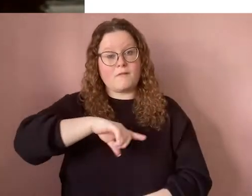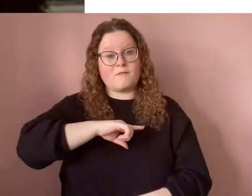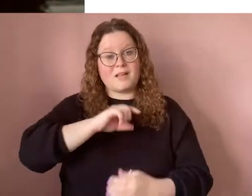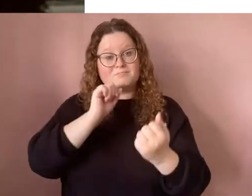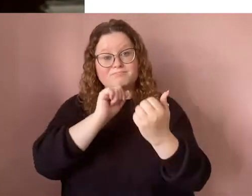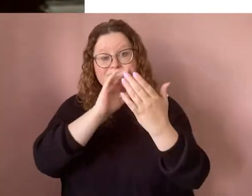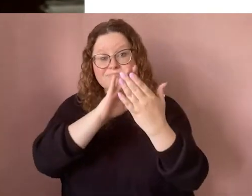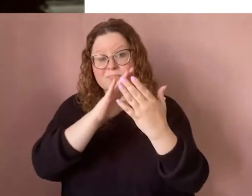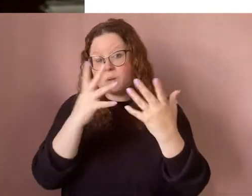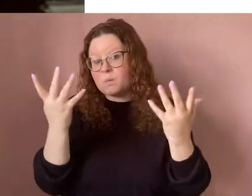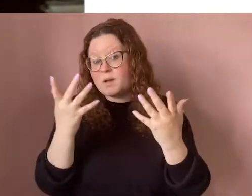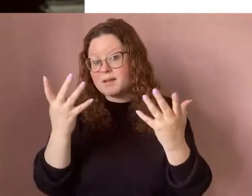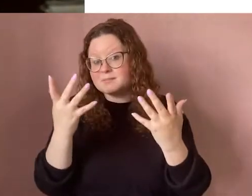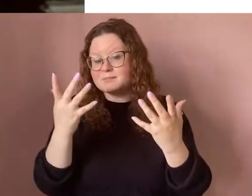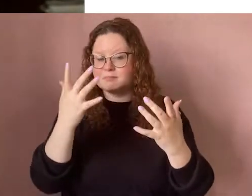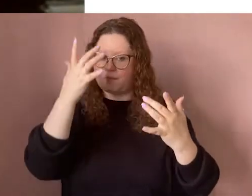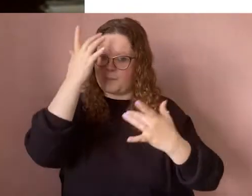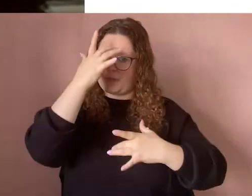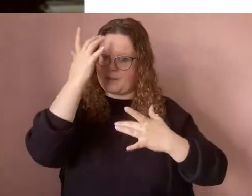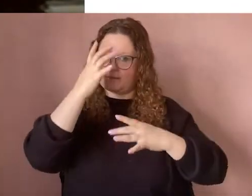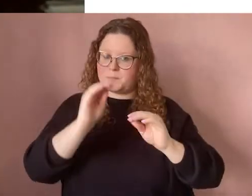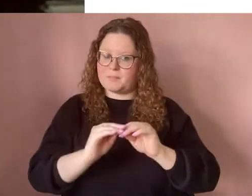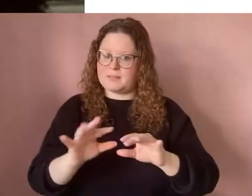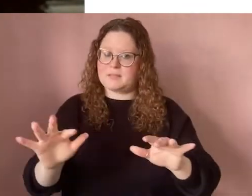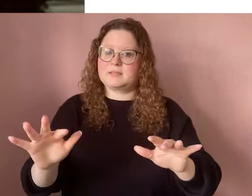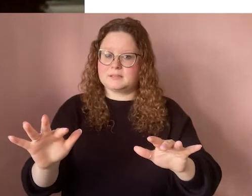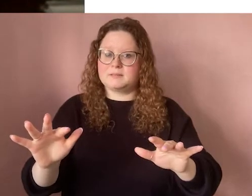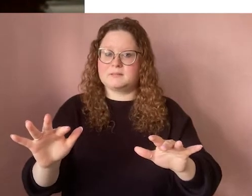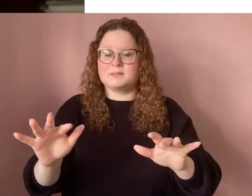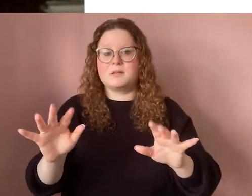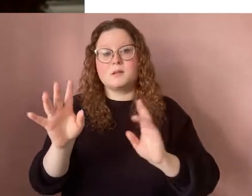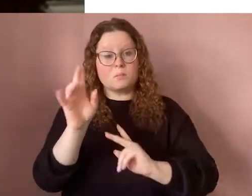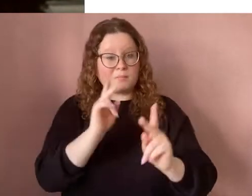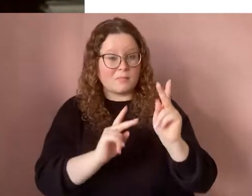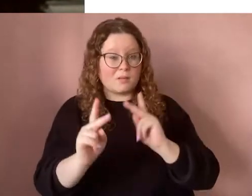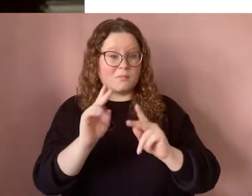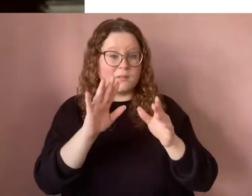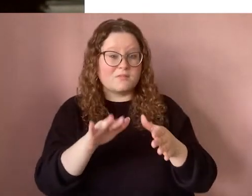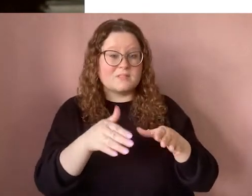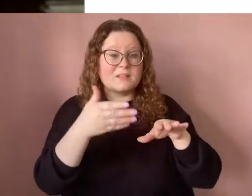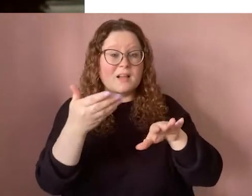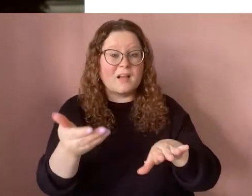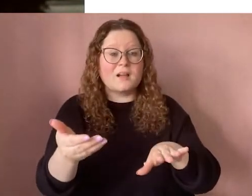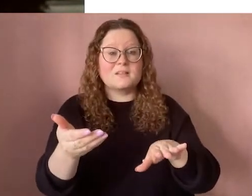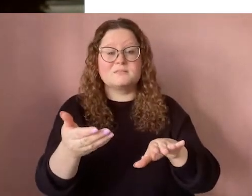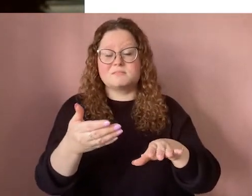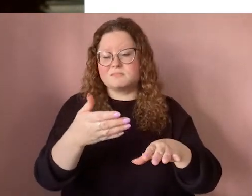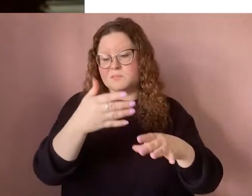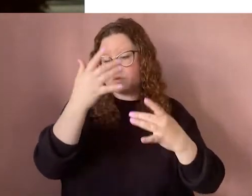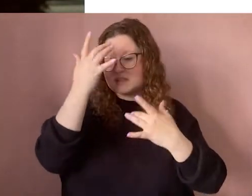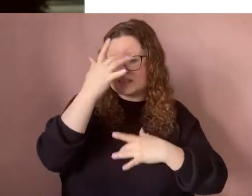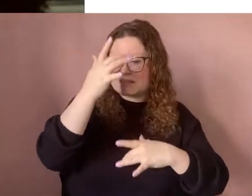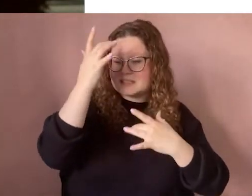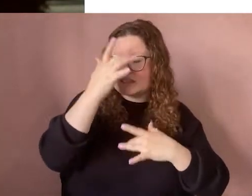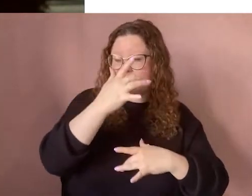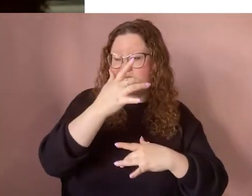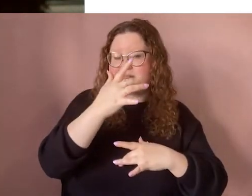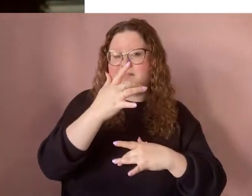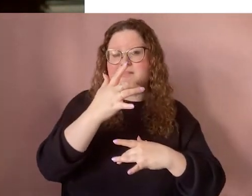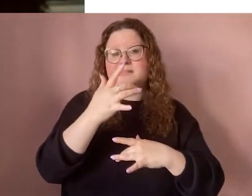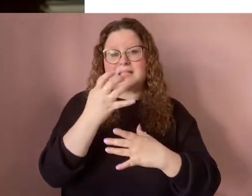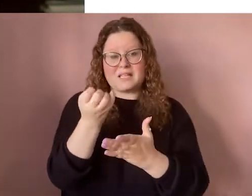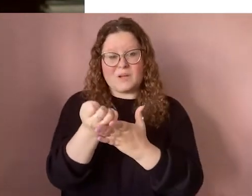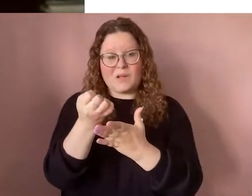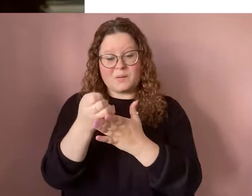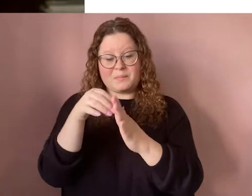pandemic, which has put at risk human life, the economy of communities and